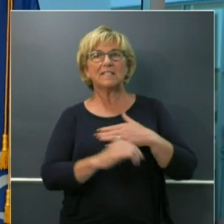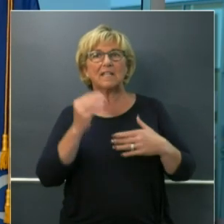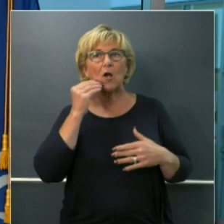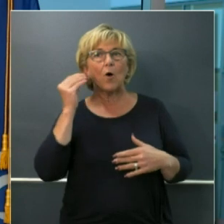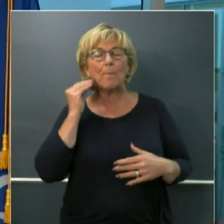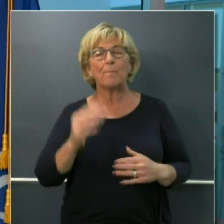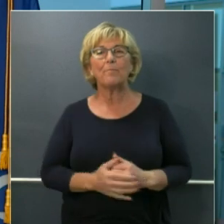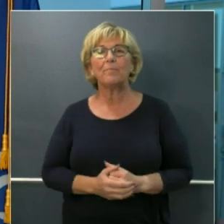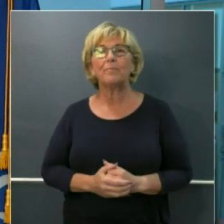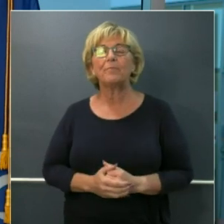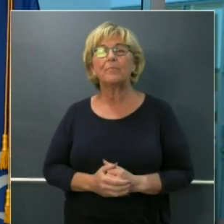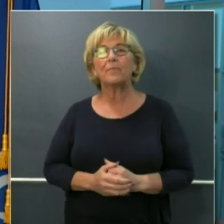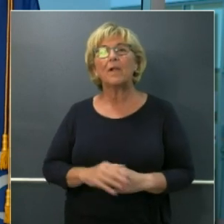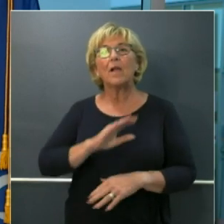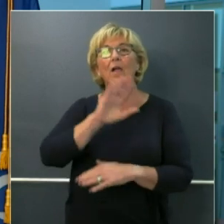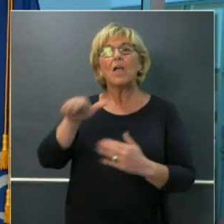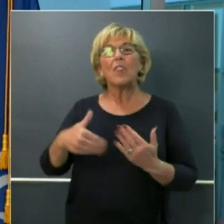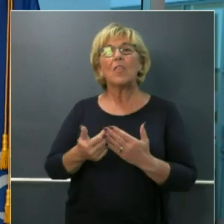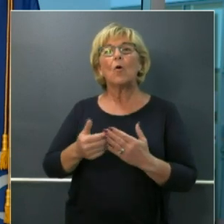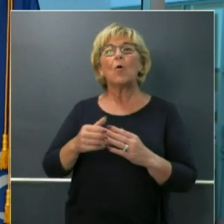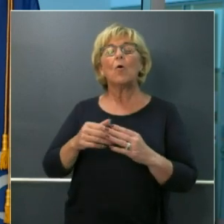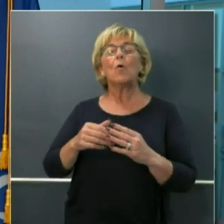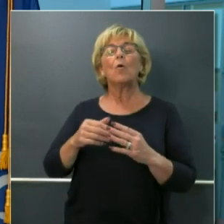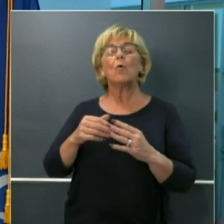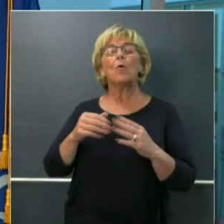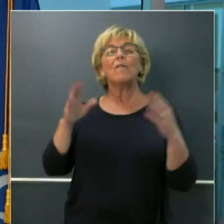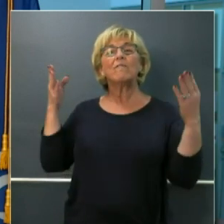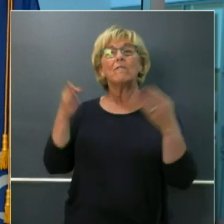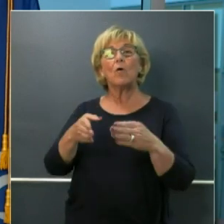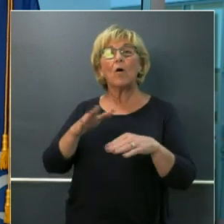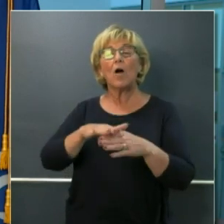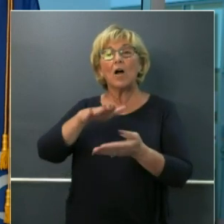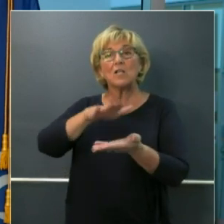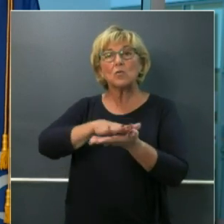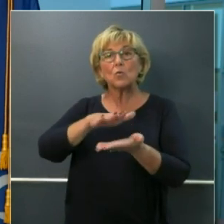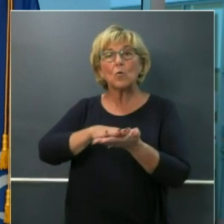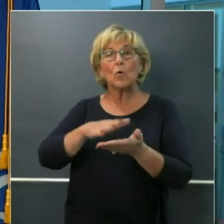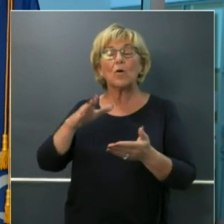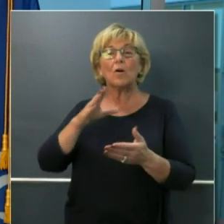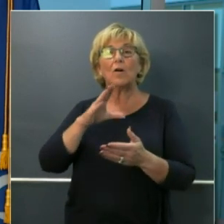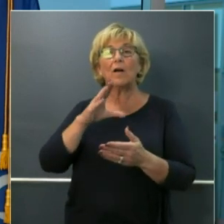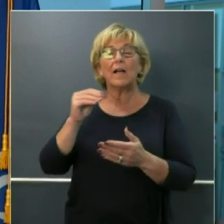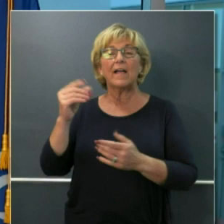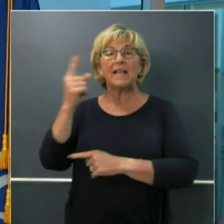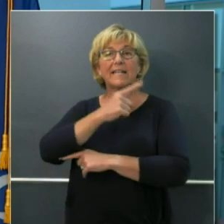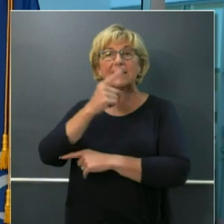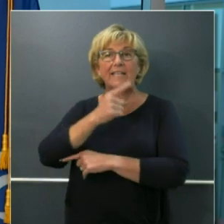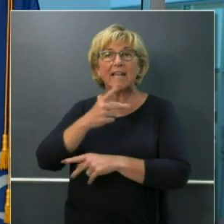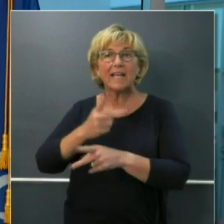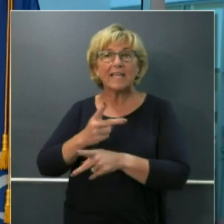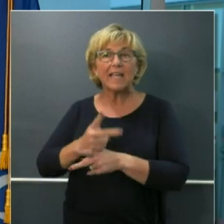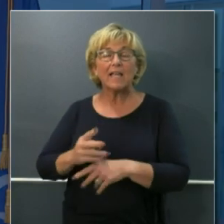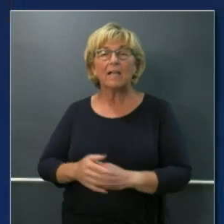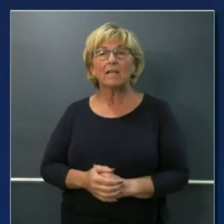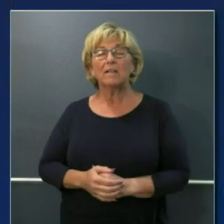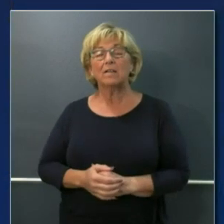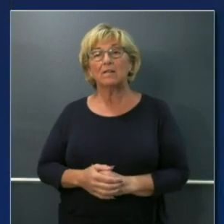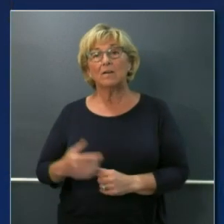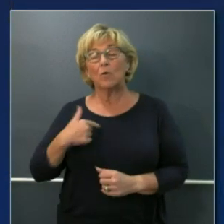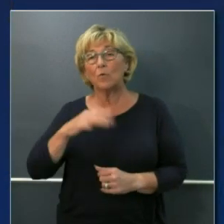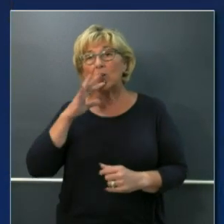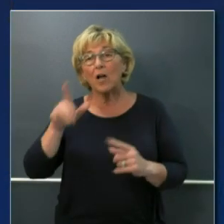Then there's the whole environment and of childcare and schools. And so for adults, maybe we talk about, work for adults, and